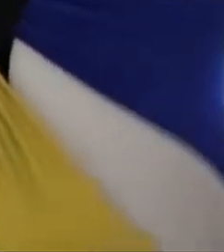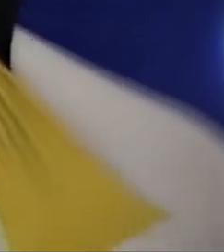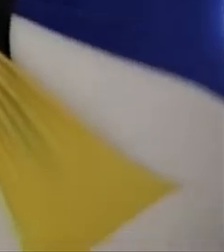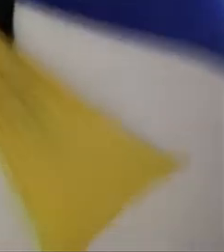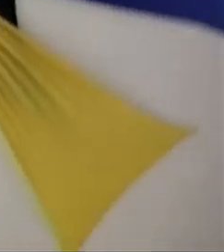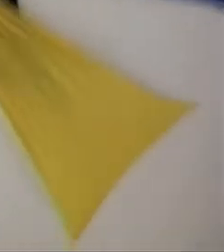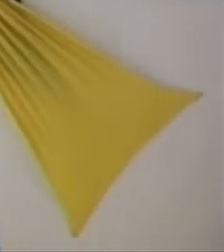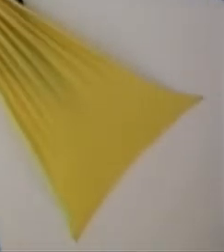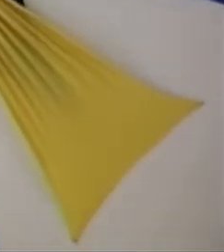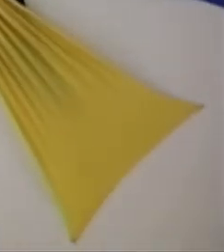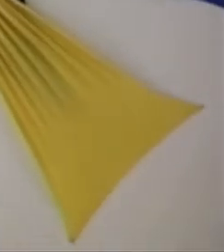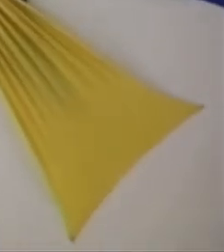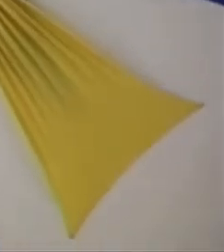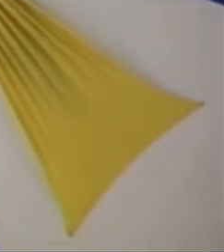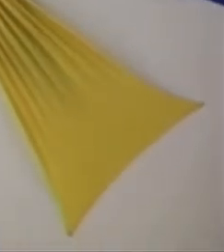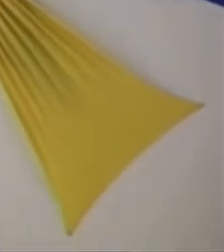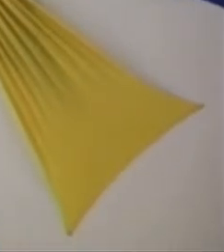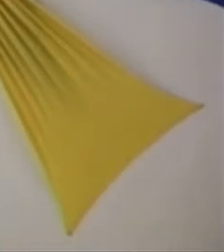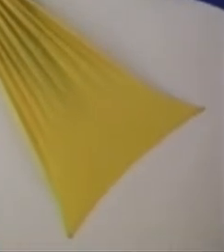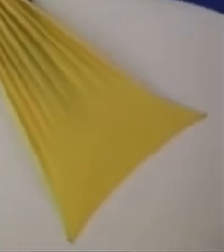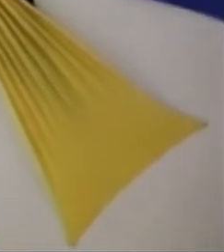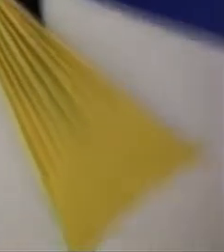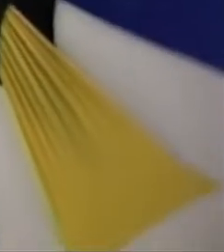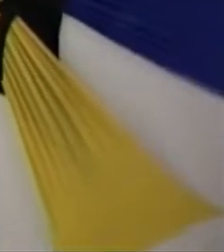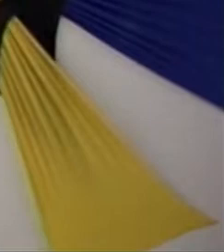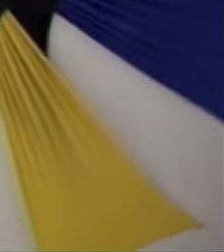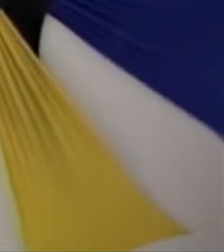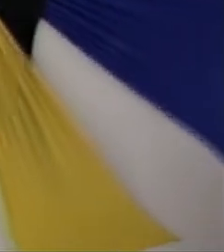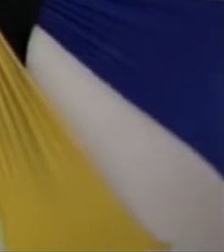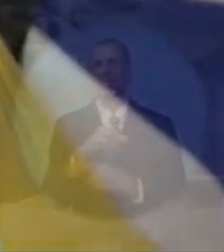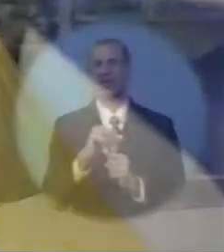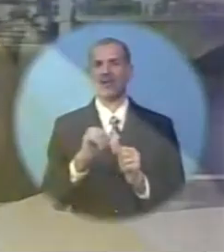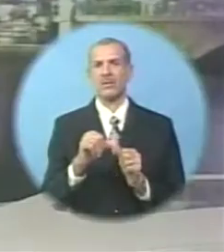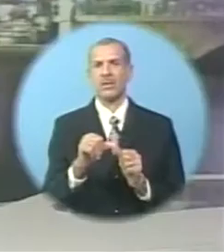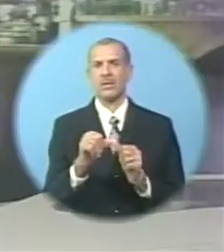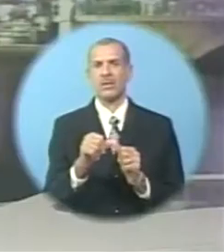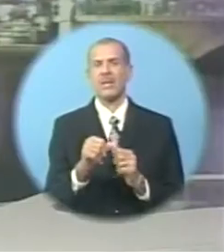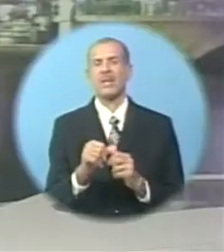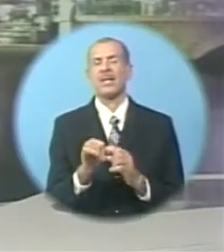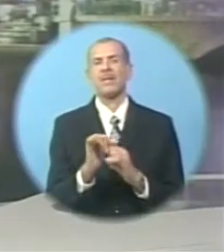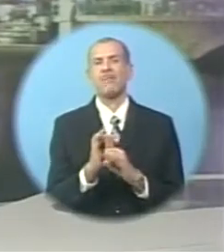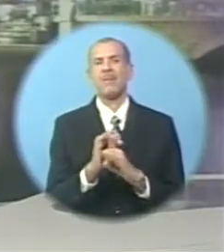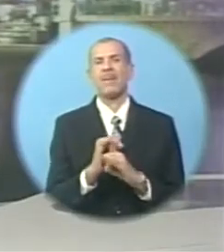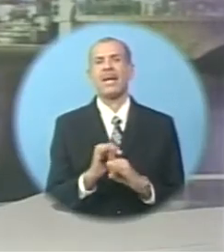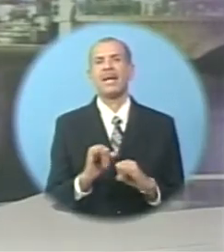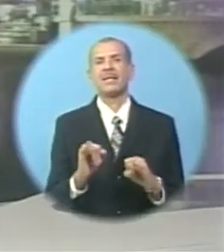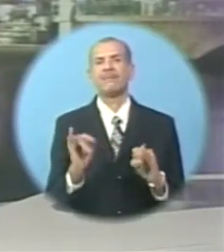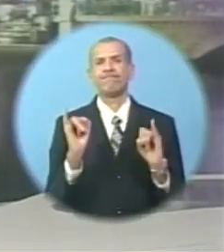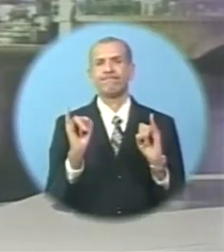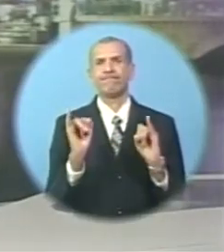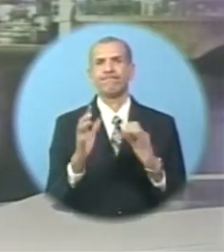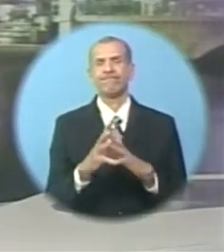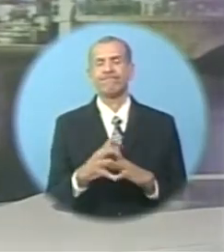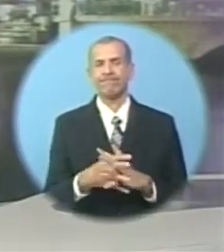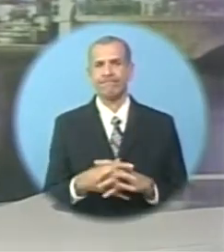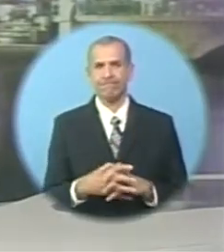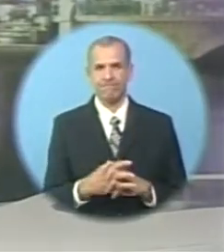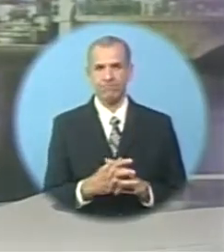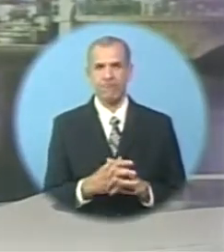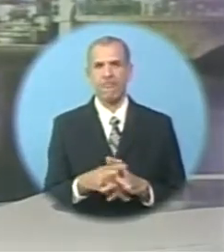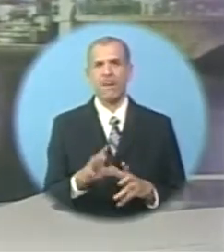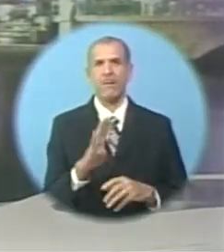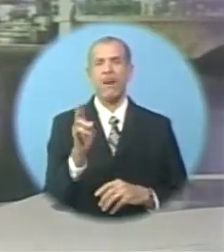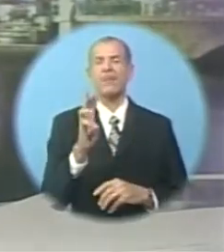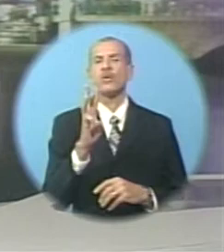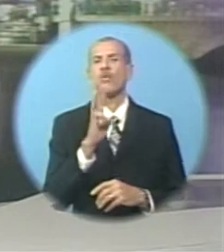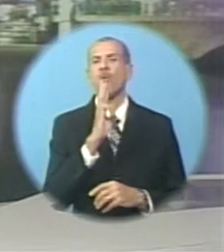churches and schools. And there are now 49 days left until independence. The Barbados